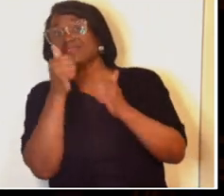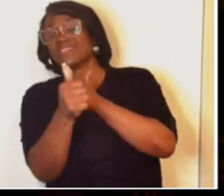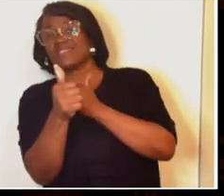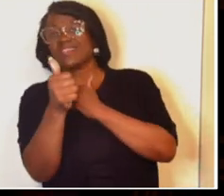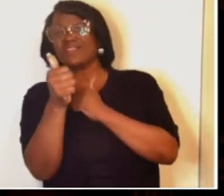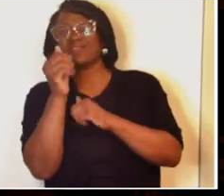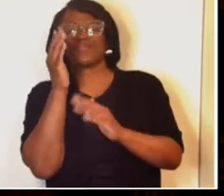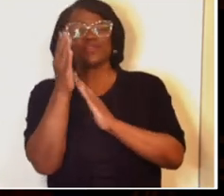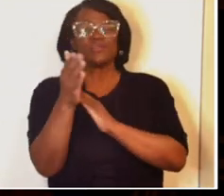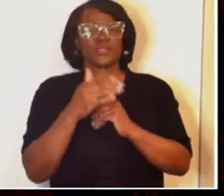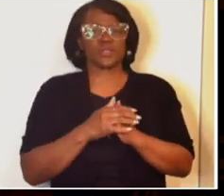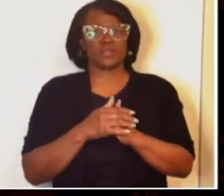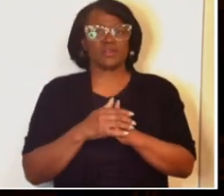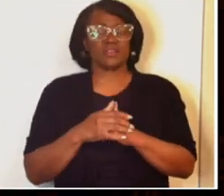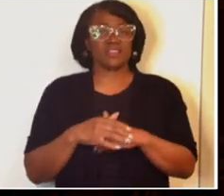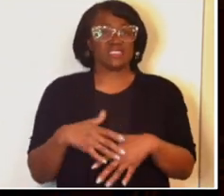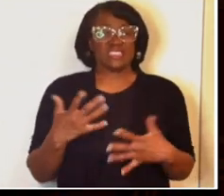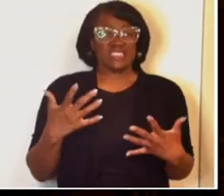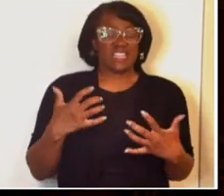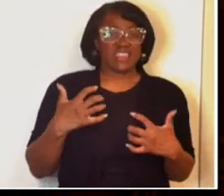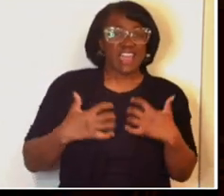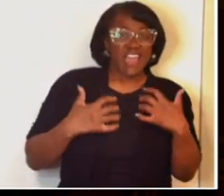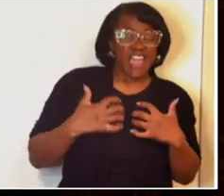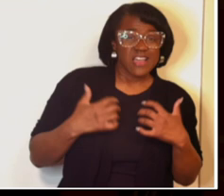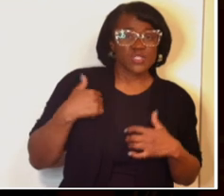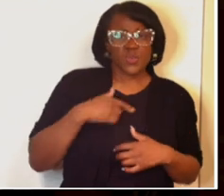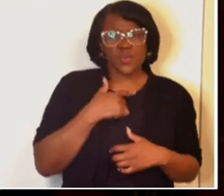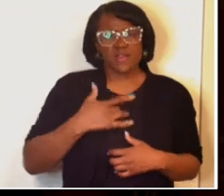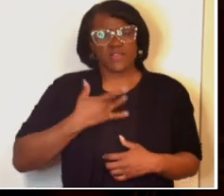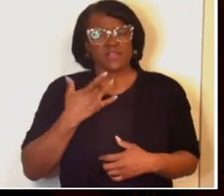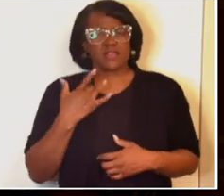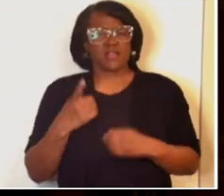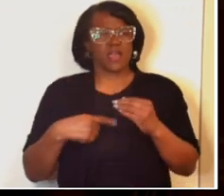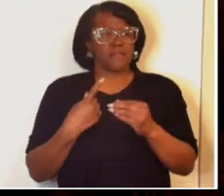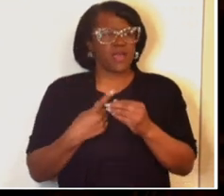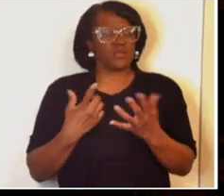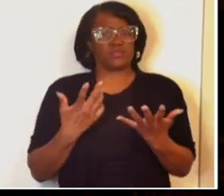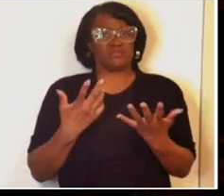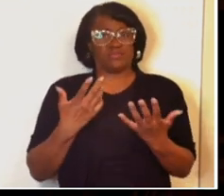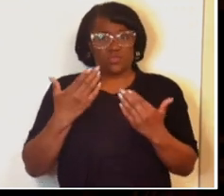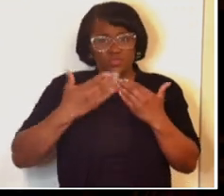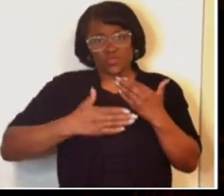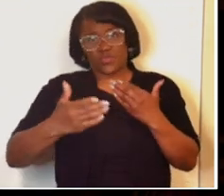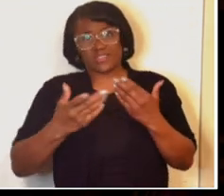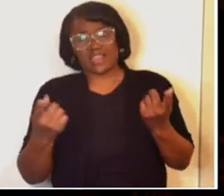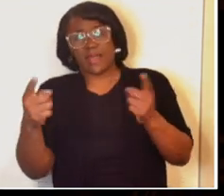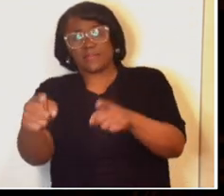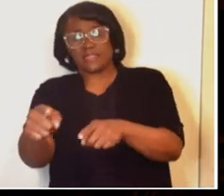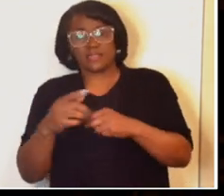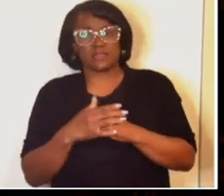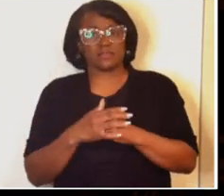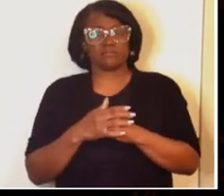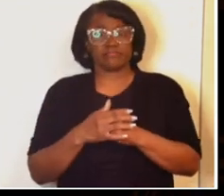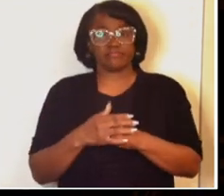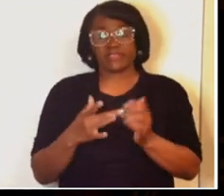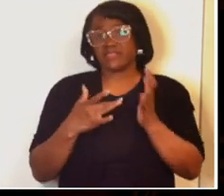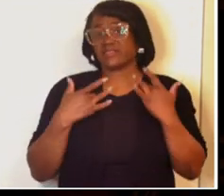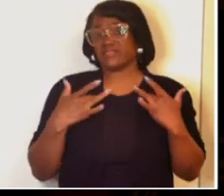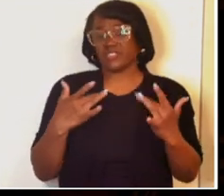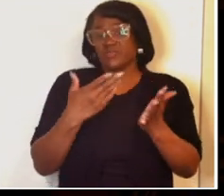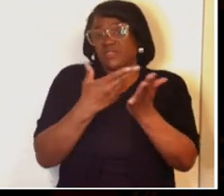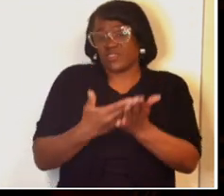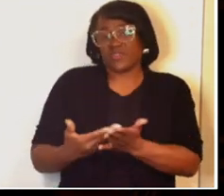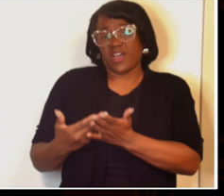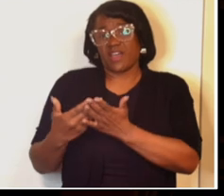comes, that some of us feel about the potential applications of technology are oftentimes justified, as we see over